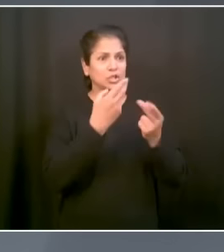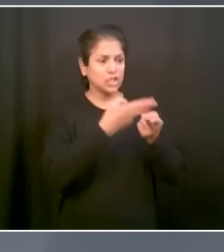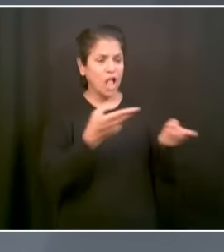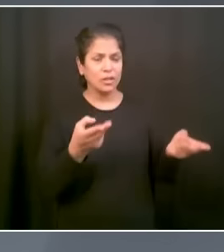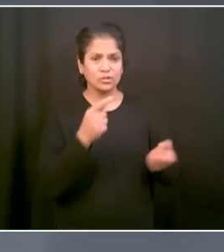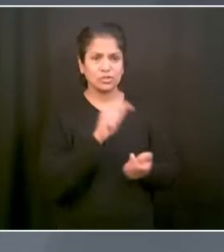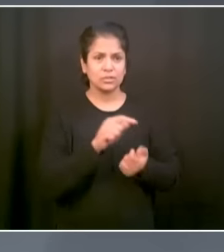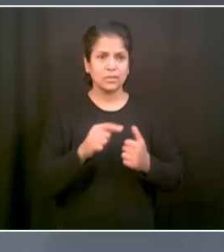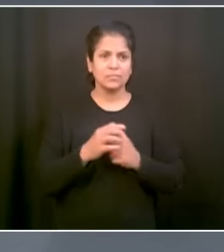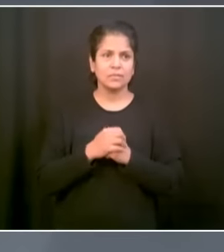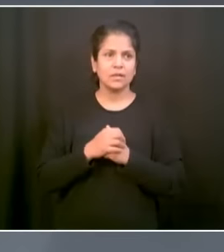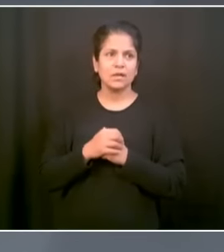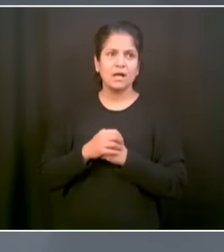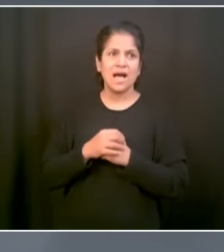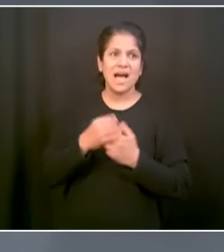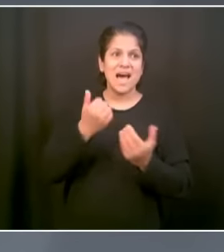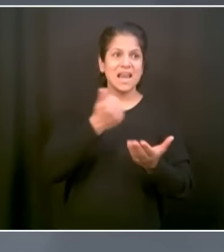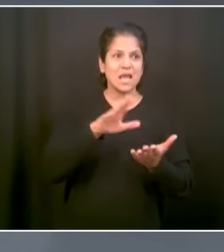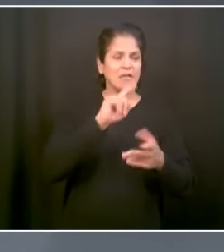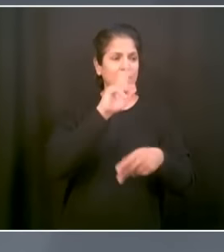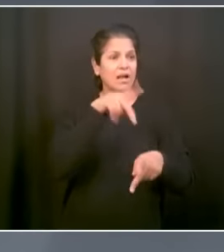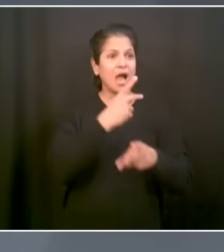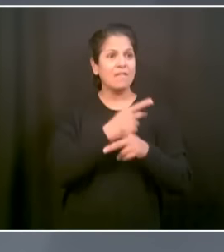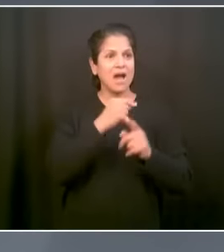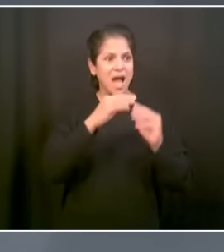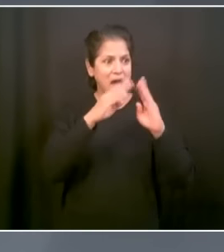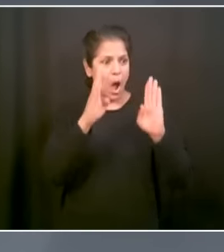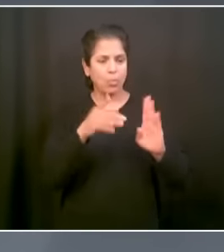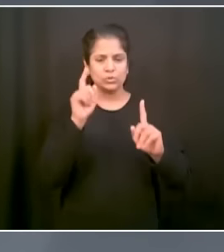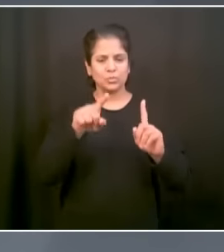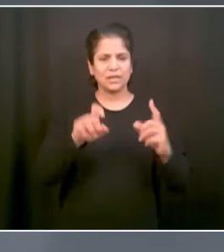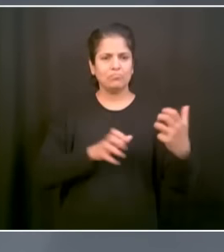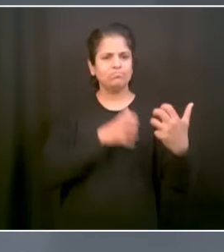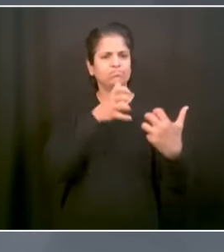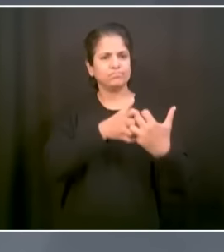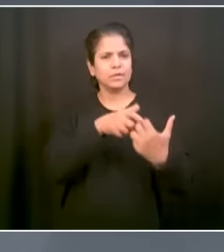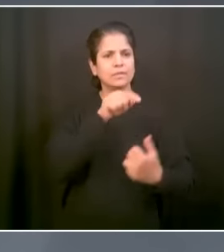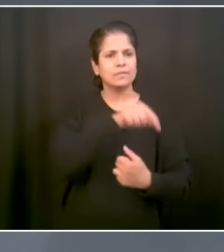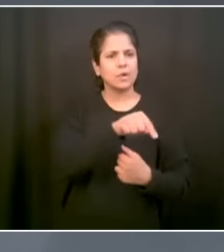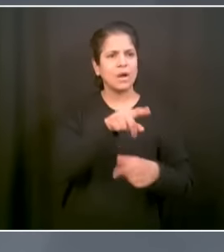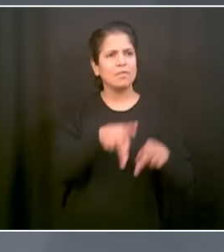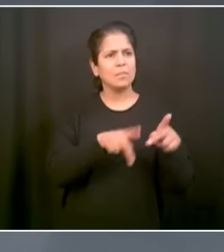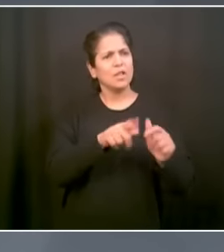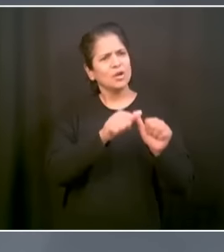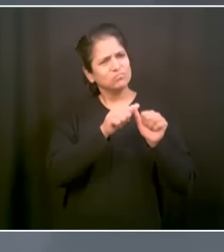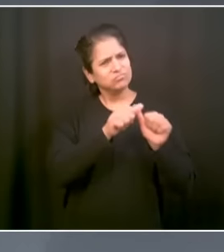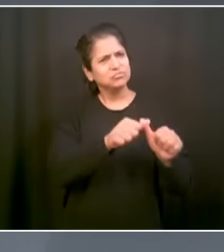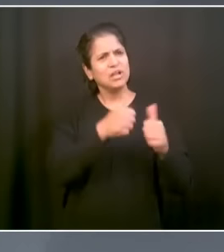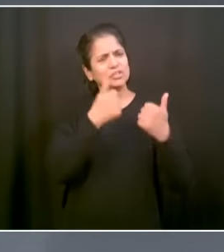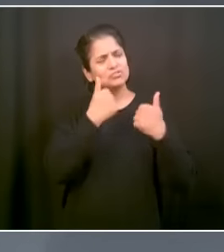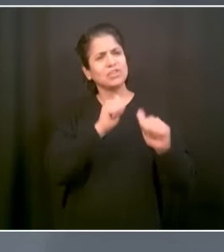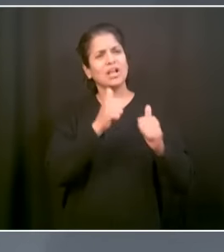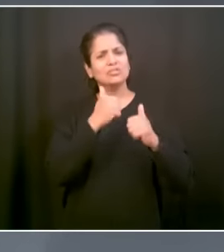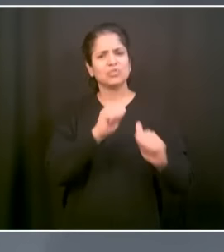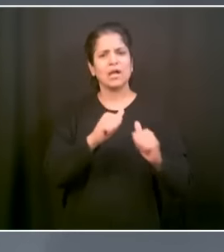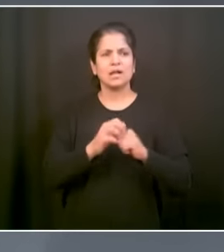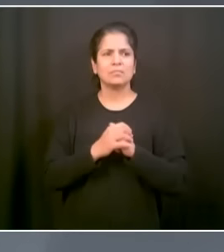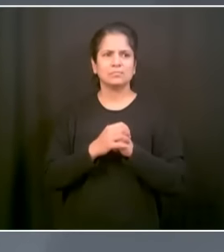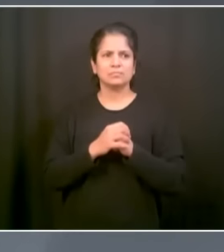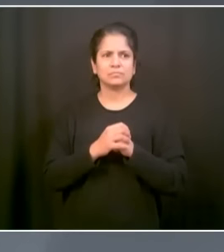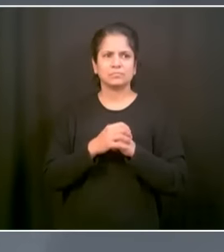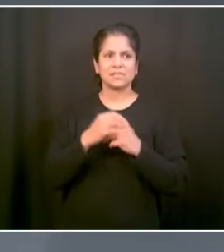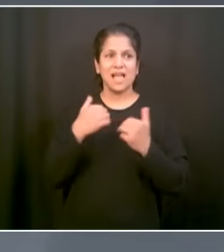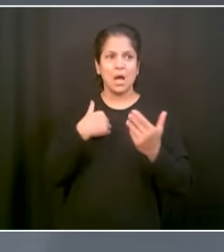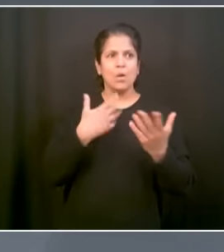kind of housing. And while we are continuing to do everything within our power, I also just have to say a note of gratitude for all those